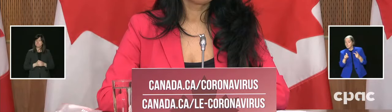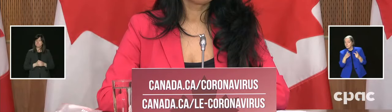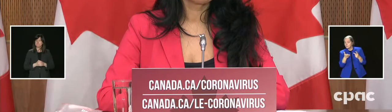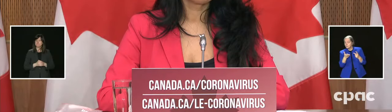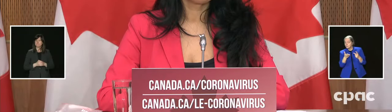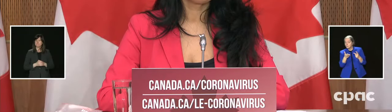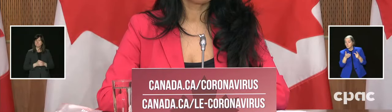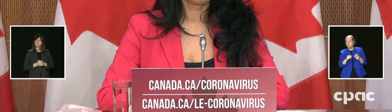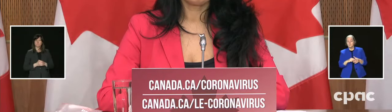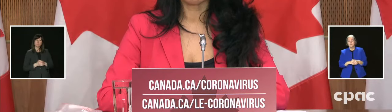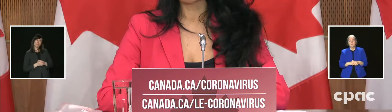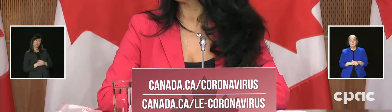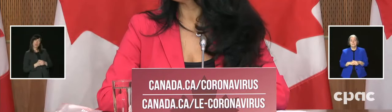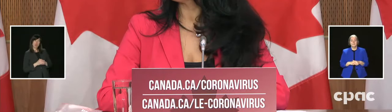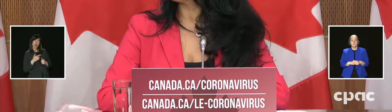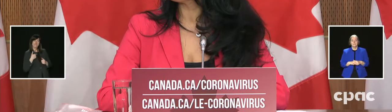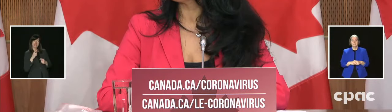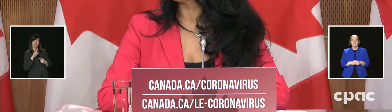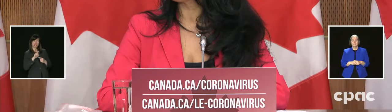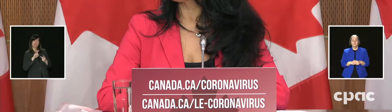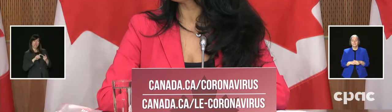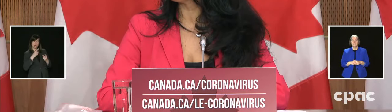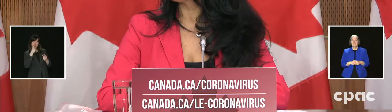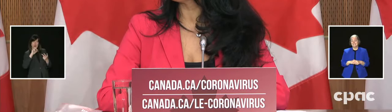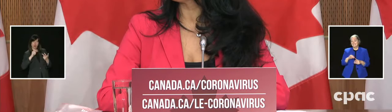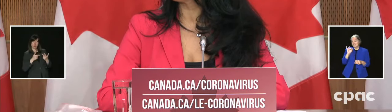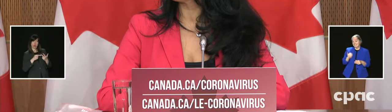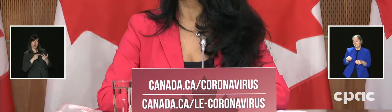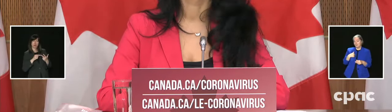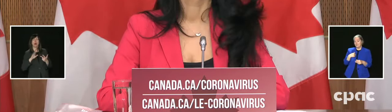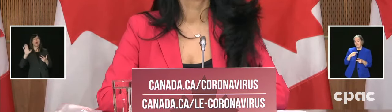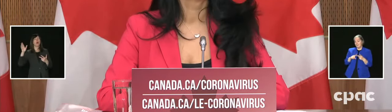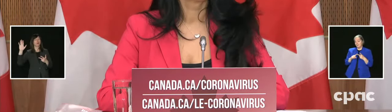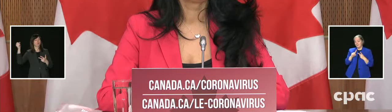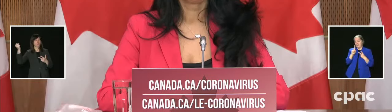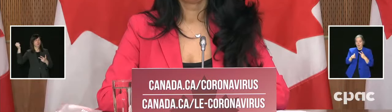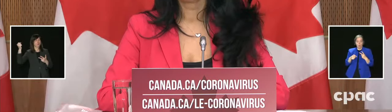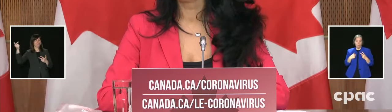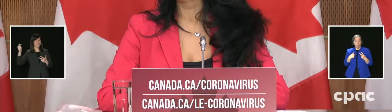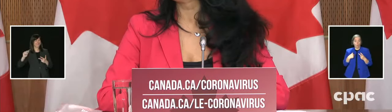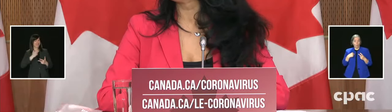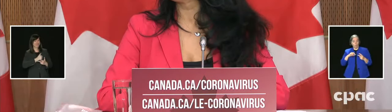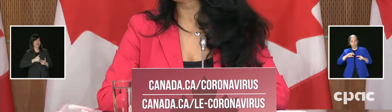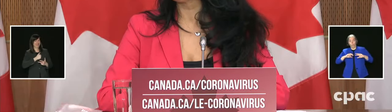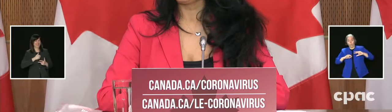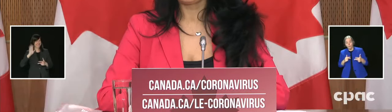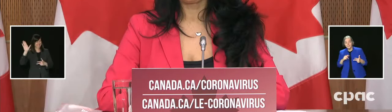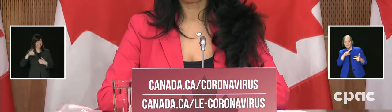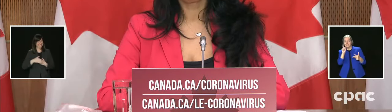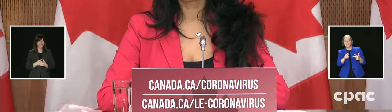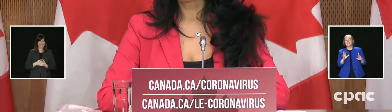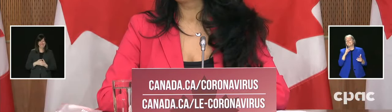That was my follow-up, but I'll take a third. Oh, I'm sorry. One question, one follow-up. We'll move over to the next question. Sorry about that. I got distracted by Supriya's